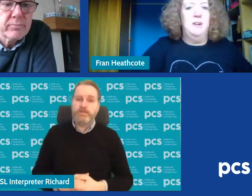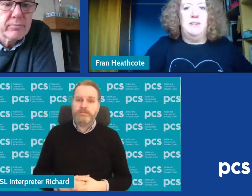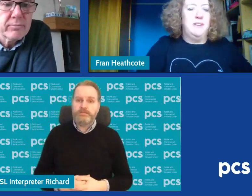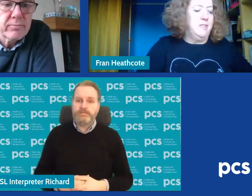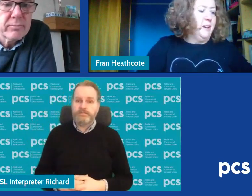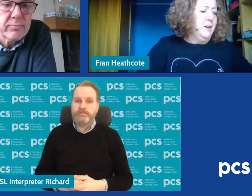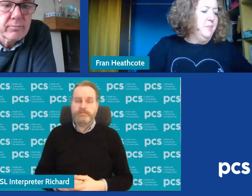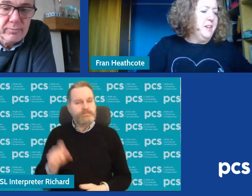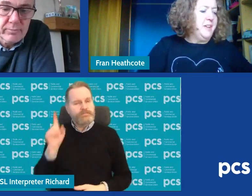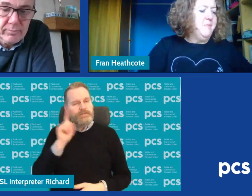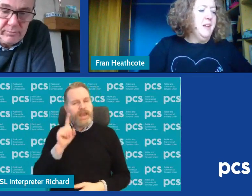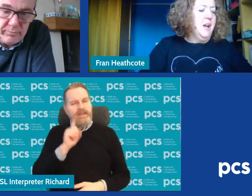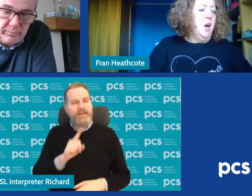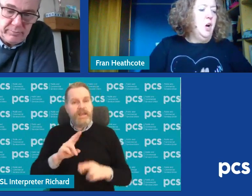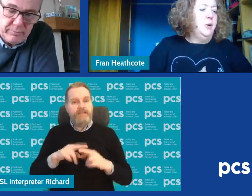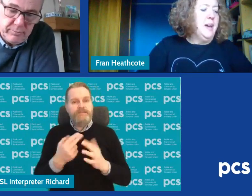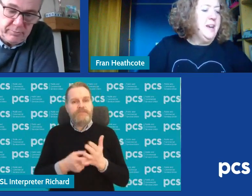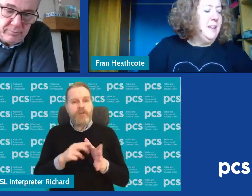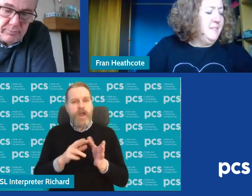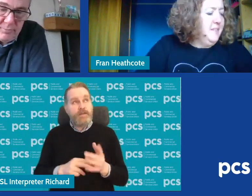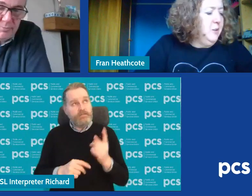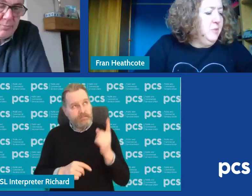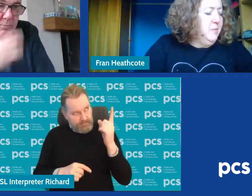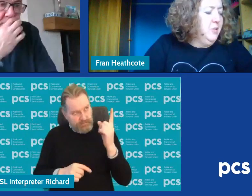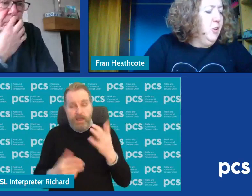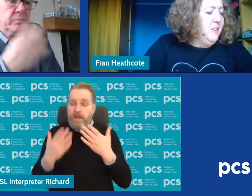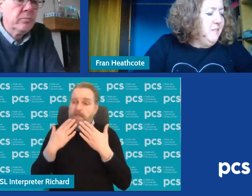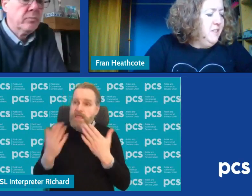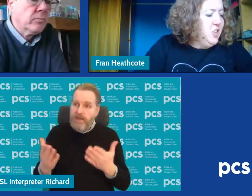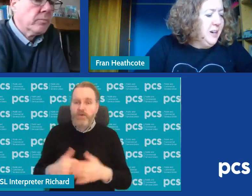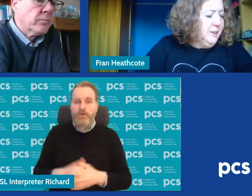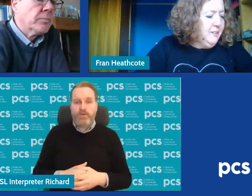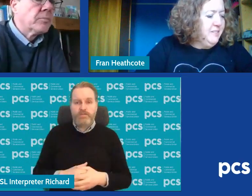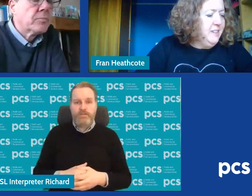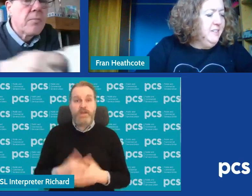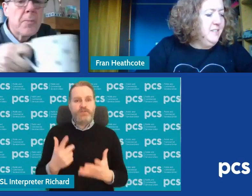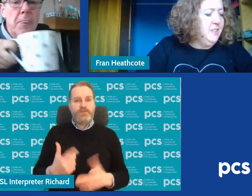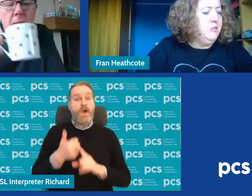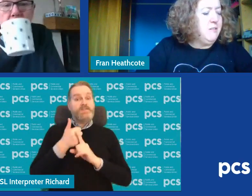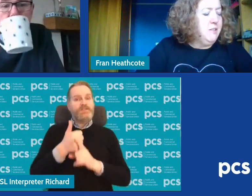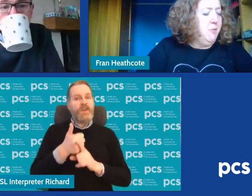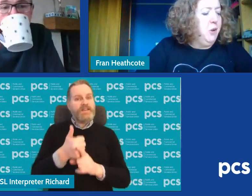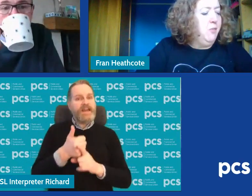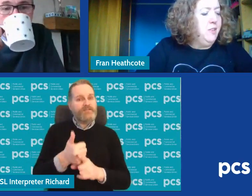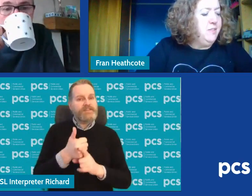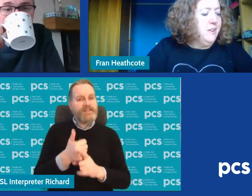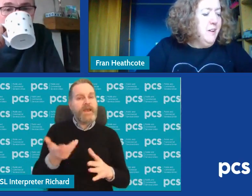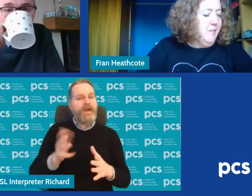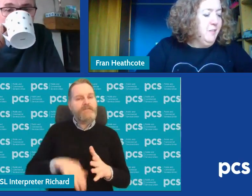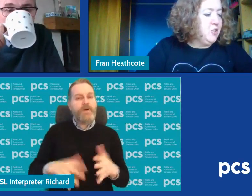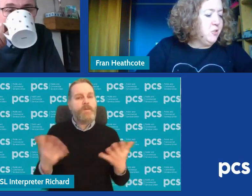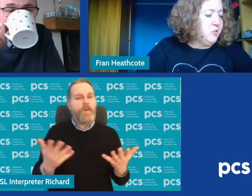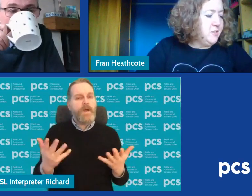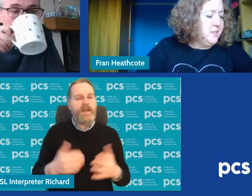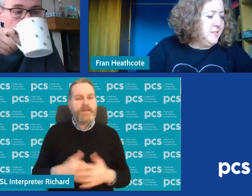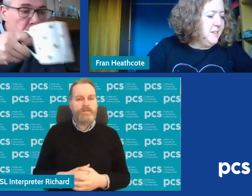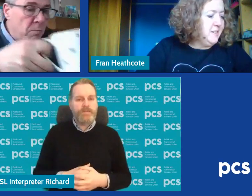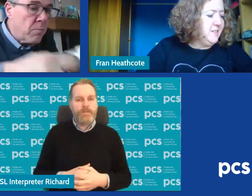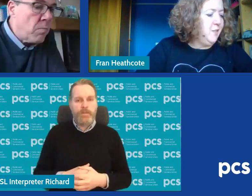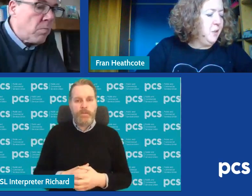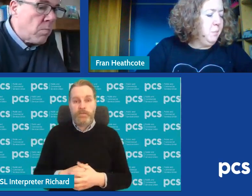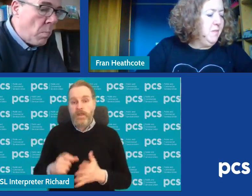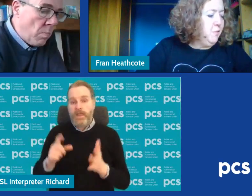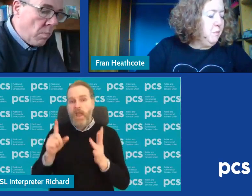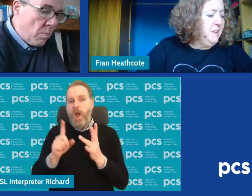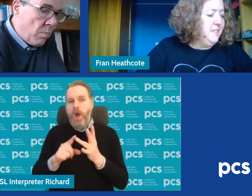much, Mark. Thanks for that update. Okay, let's start with some solidarity shout-outs then. Solidarity from the Office for National